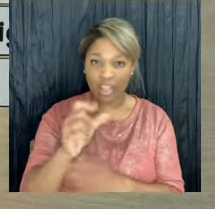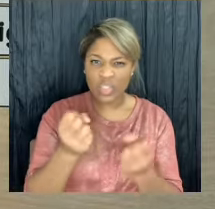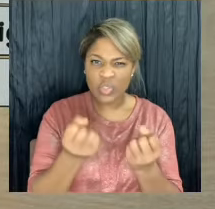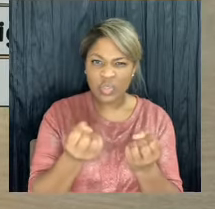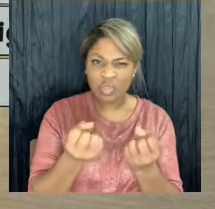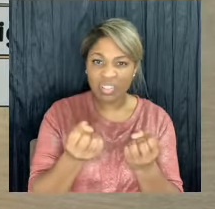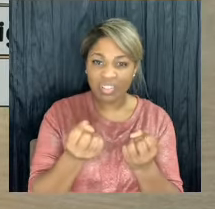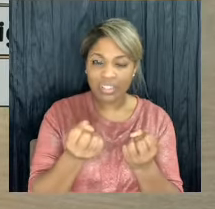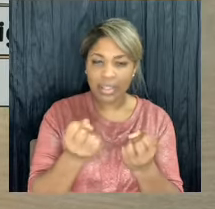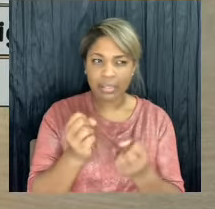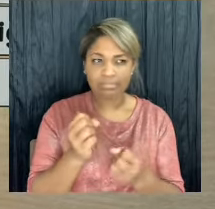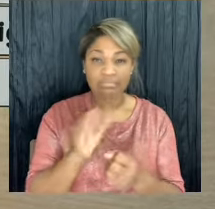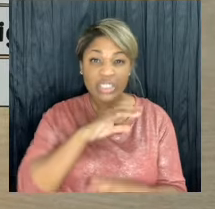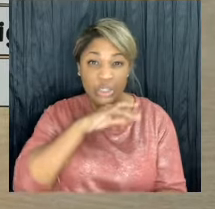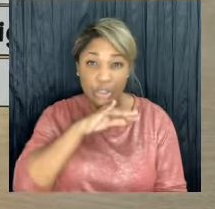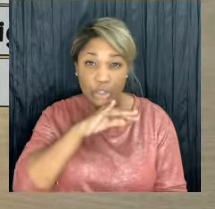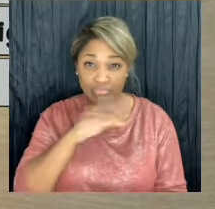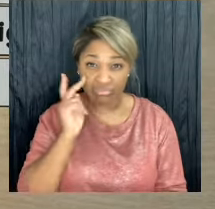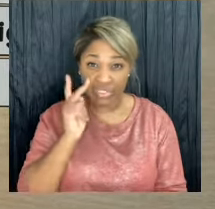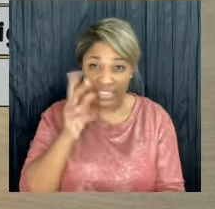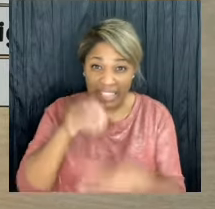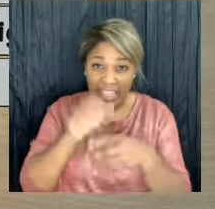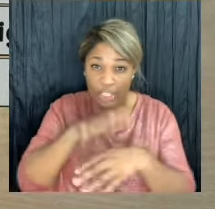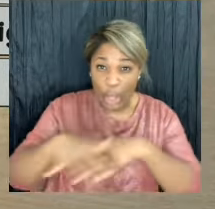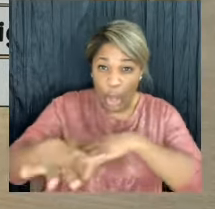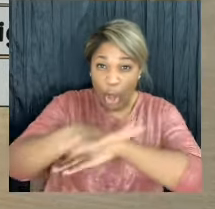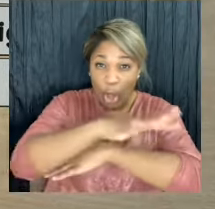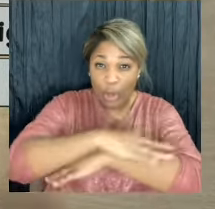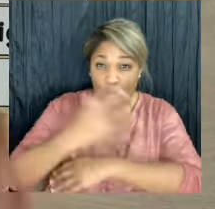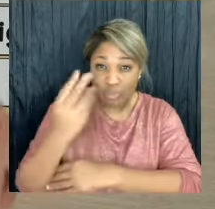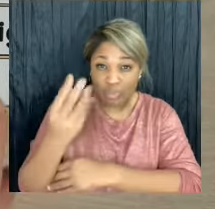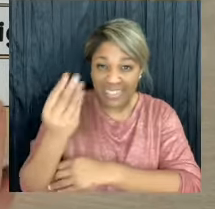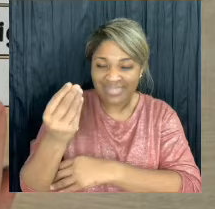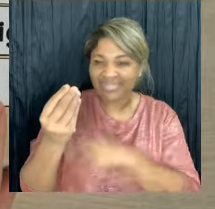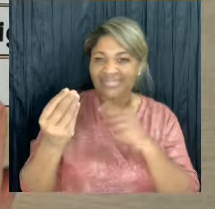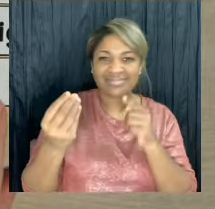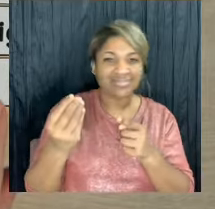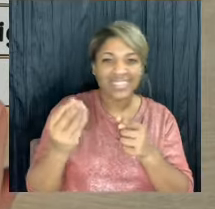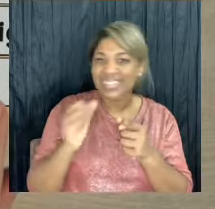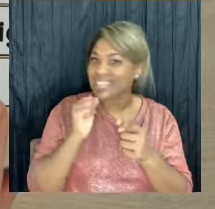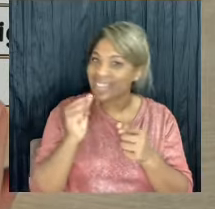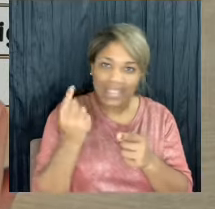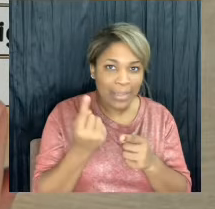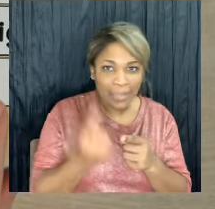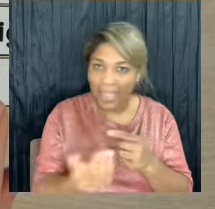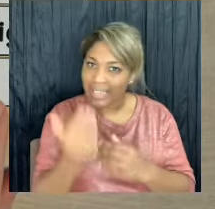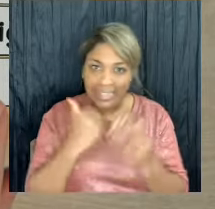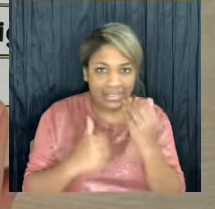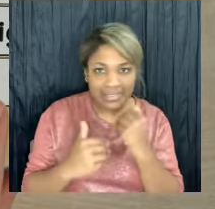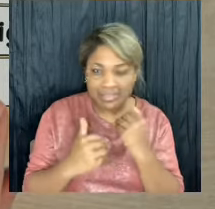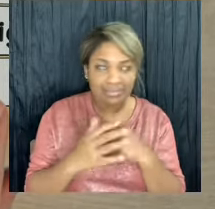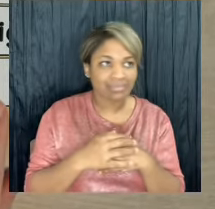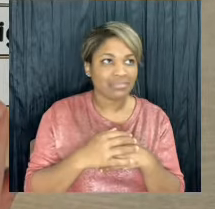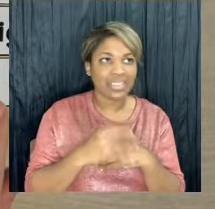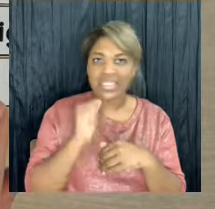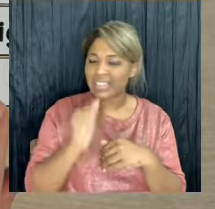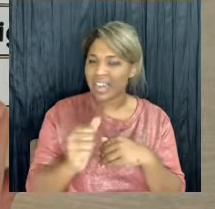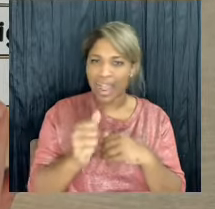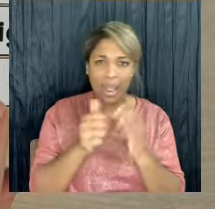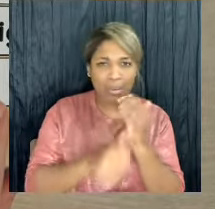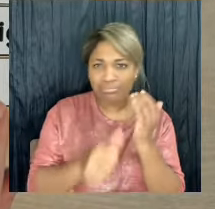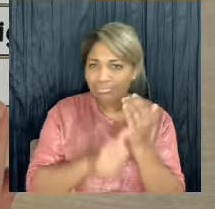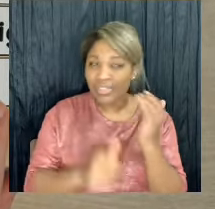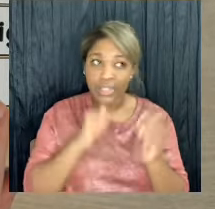the dirt that you see in the yard, that is not something that's eating. It's not something that's getting rid of waste. It's